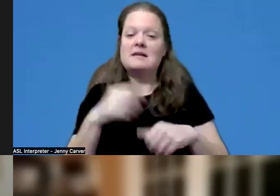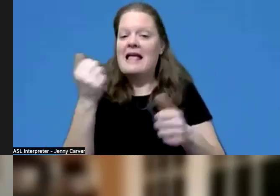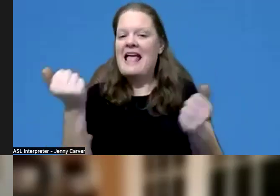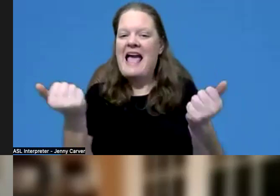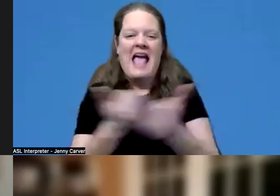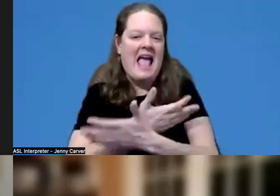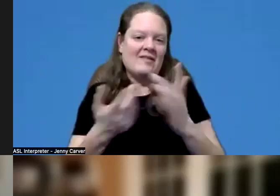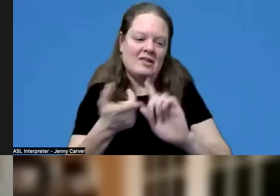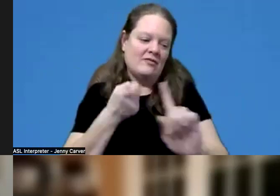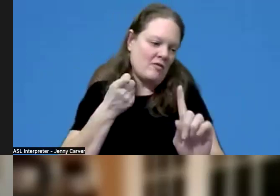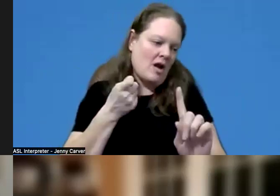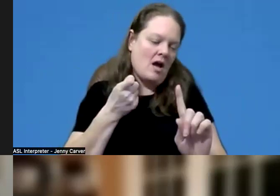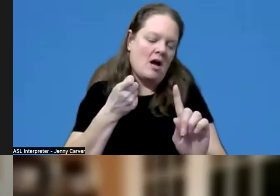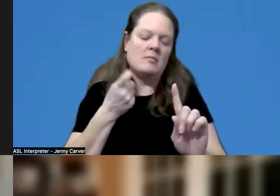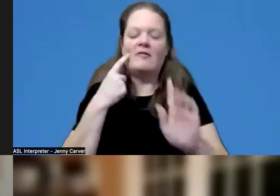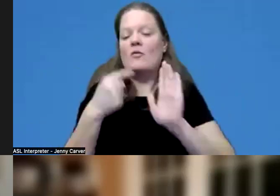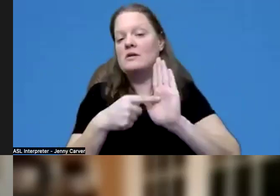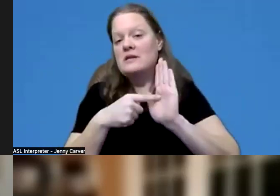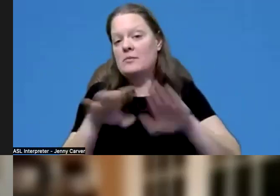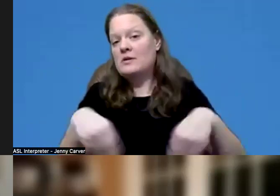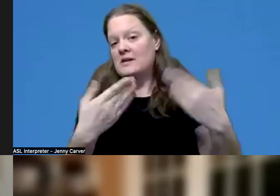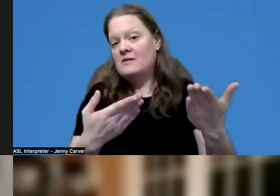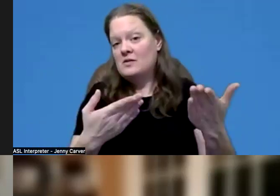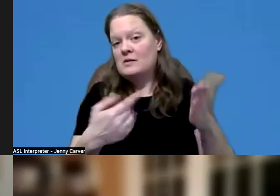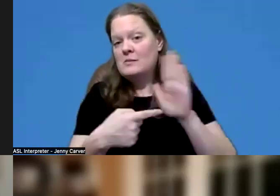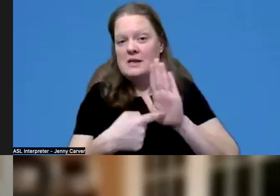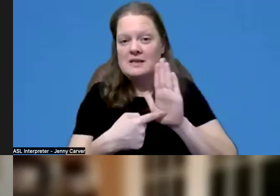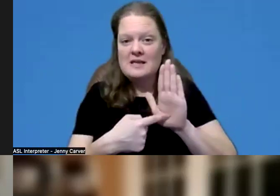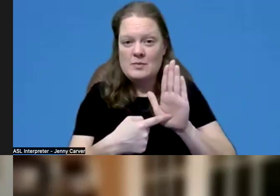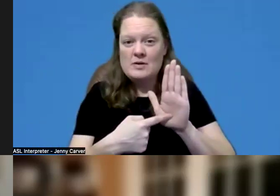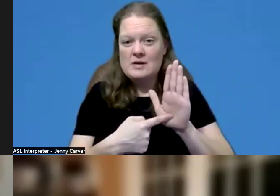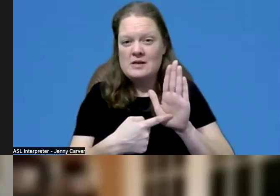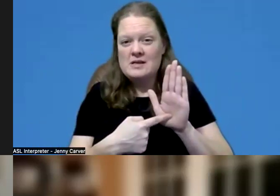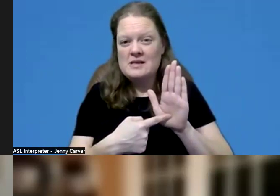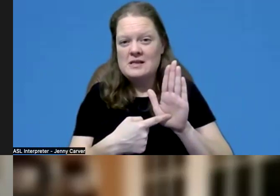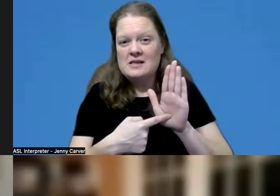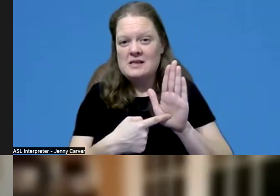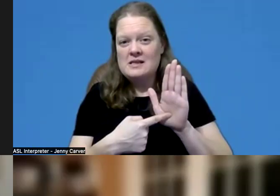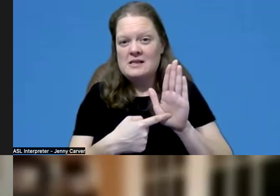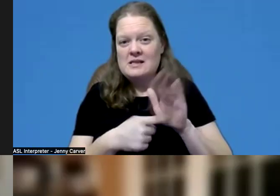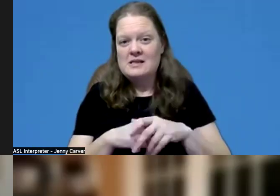everything from, for example, I can give you an example of when